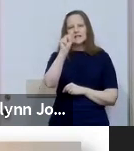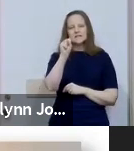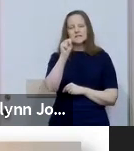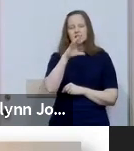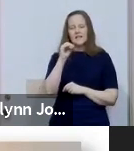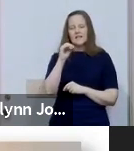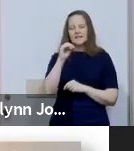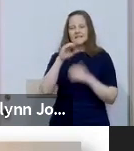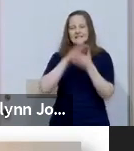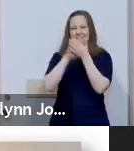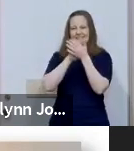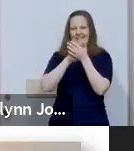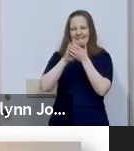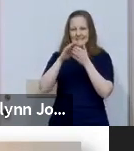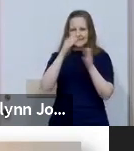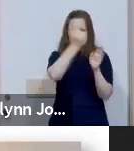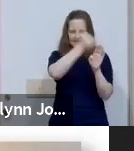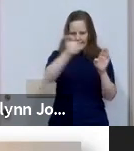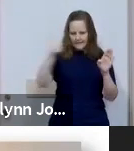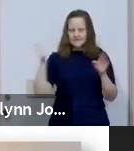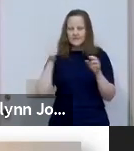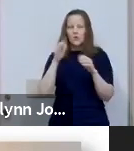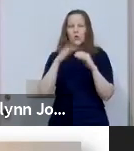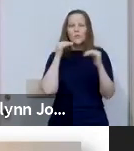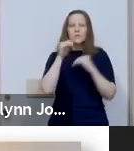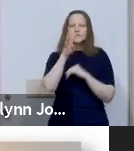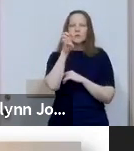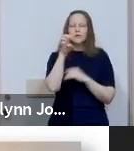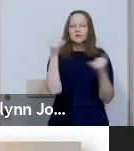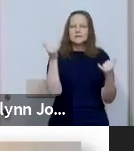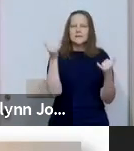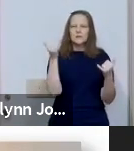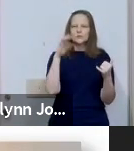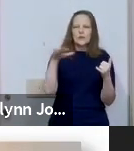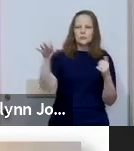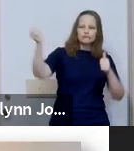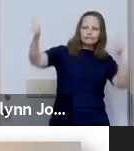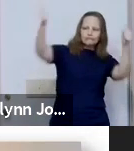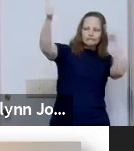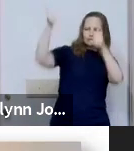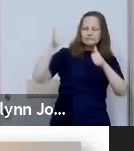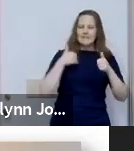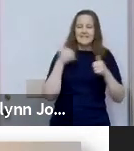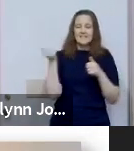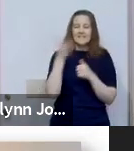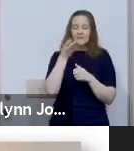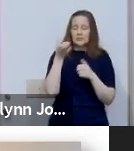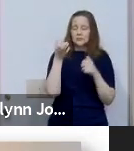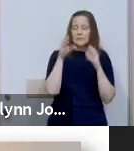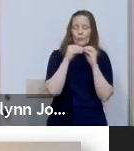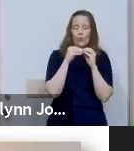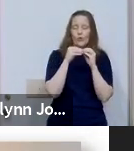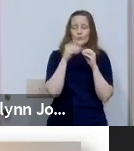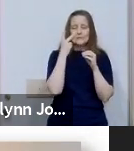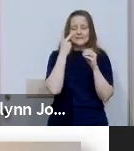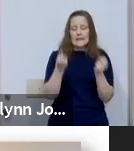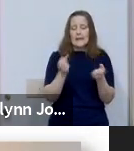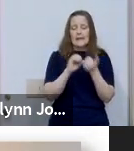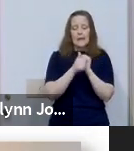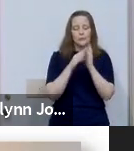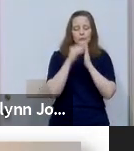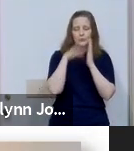sanitizing stands, there's over almost 400 of them in the field now. And we've got several hundred more in reserve. So as we see how